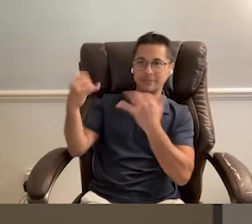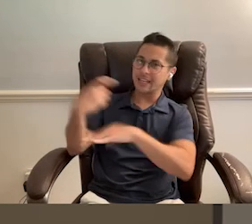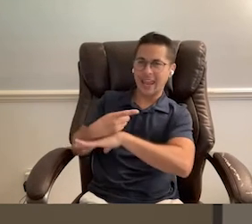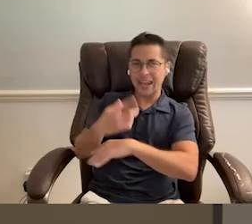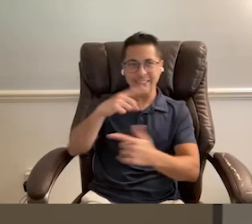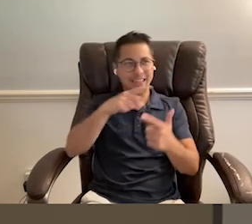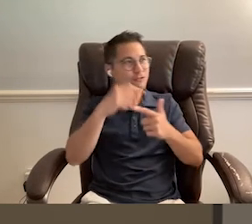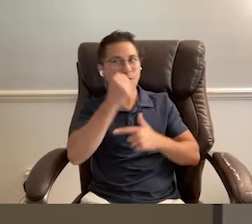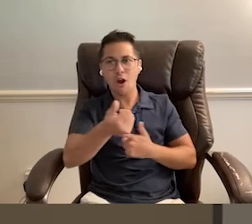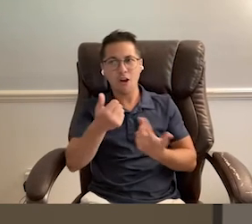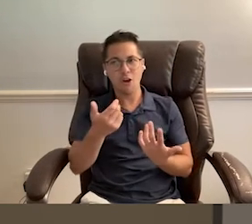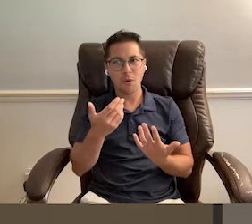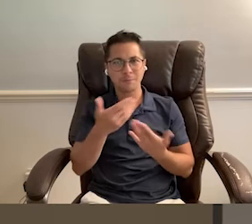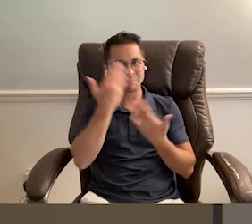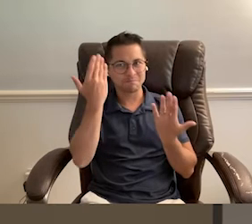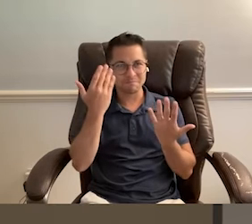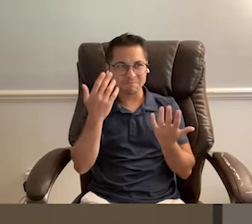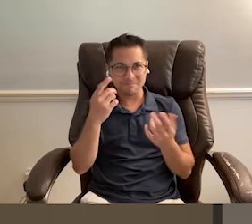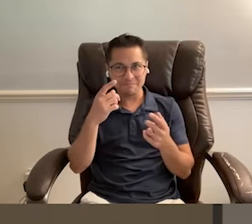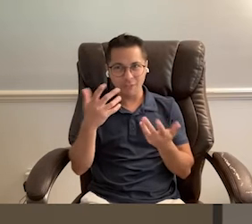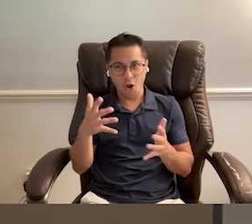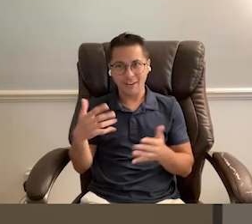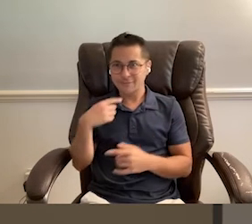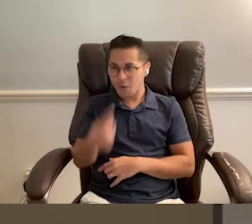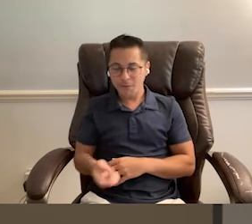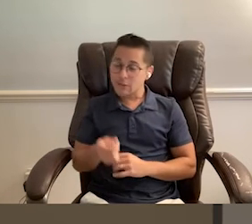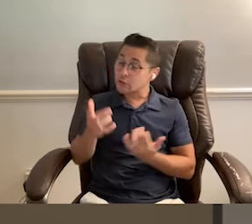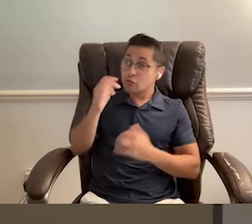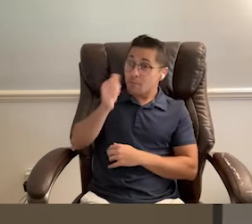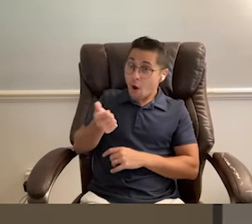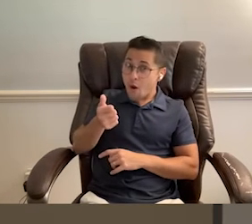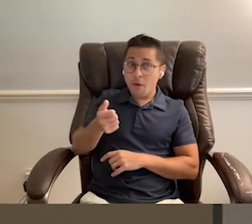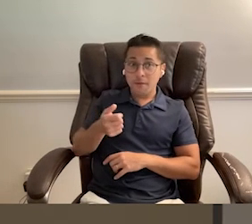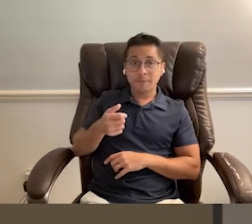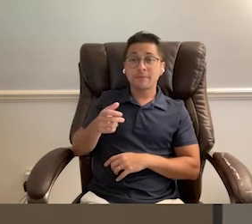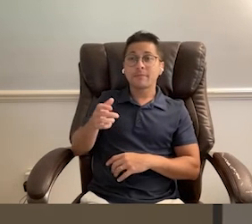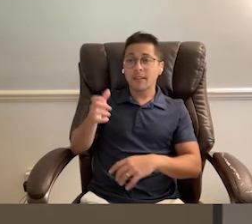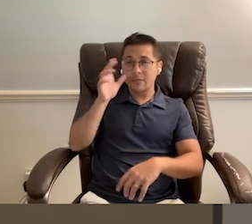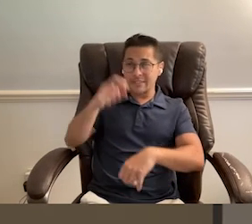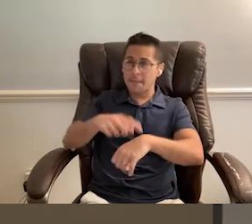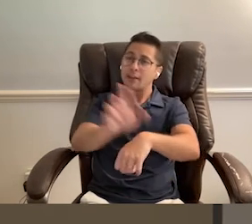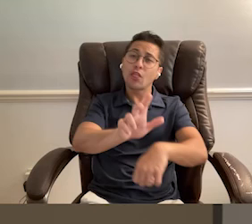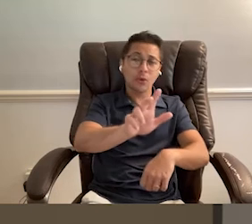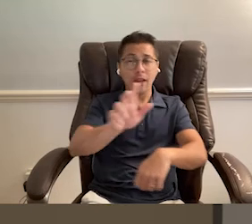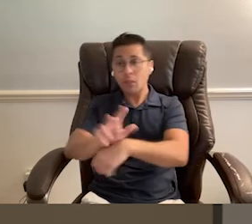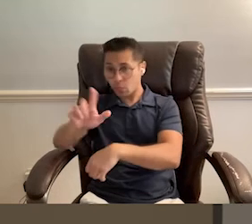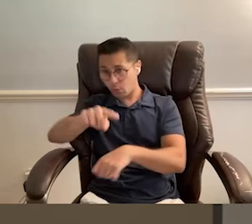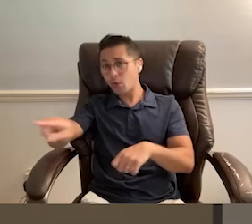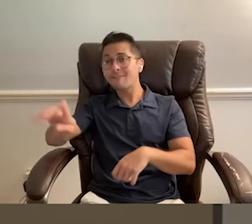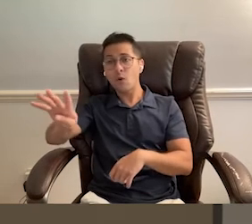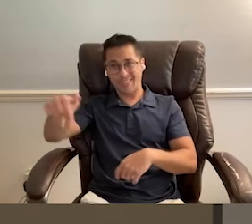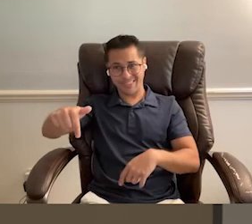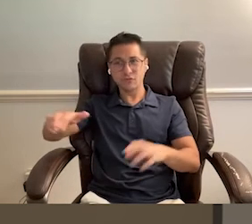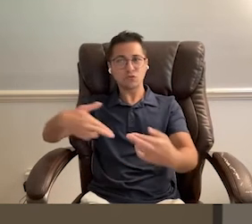What So- time's that class? Tomorrow is 3. 3 to 4 in this same room. I'm gonna stand on that side